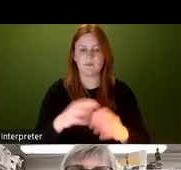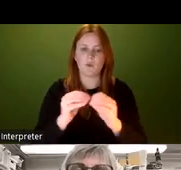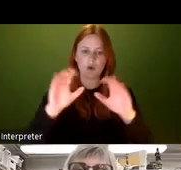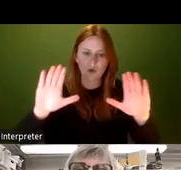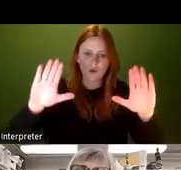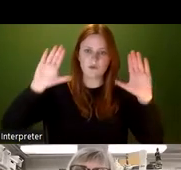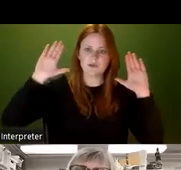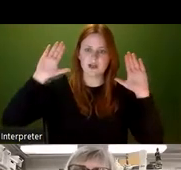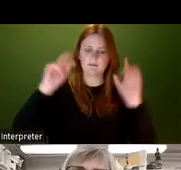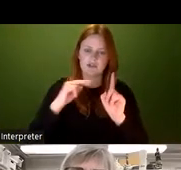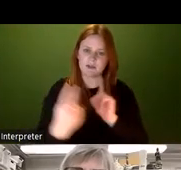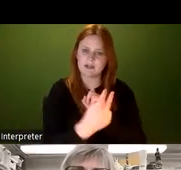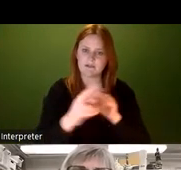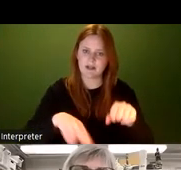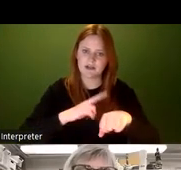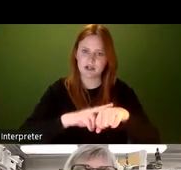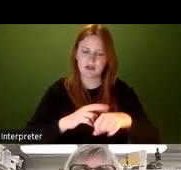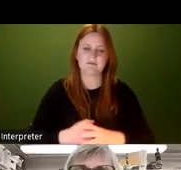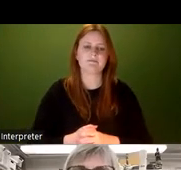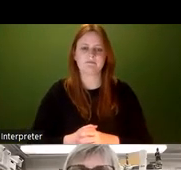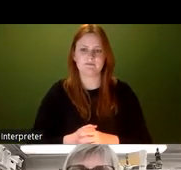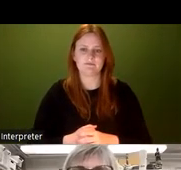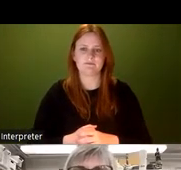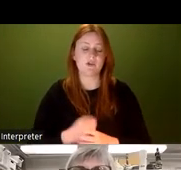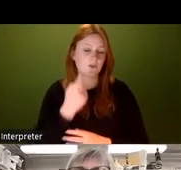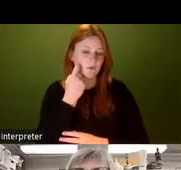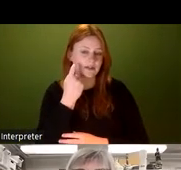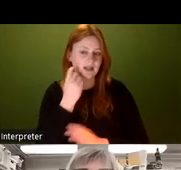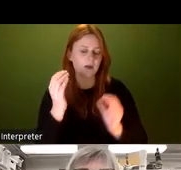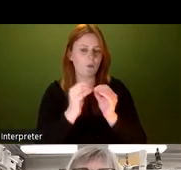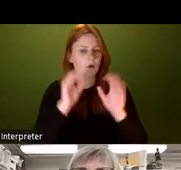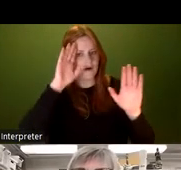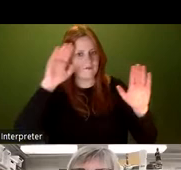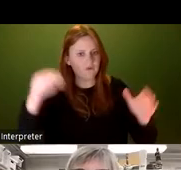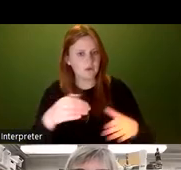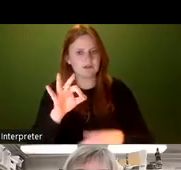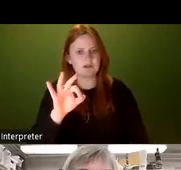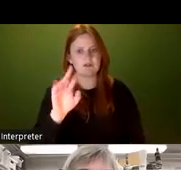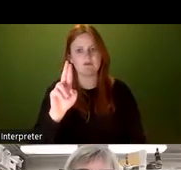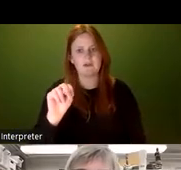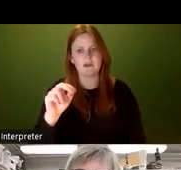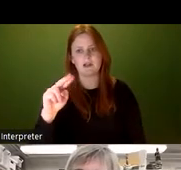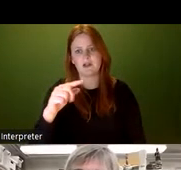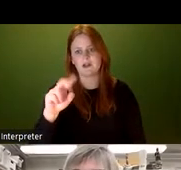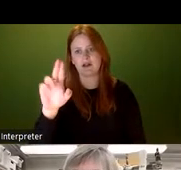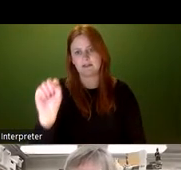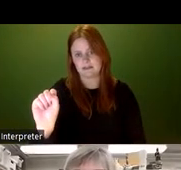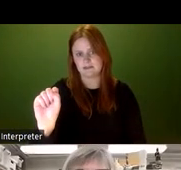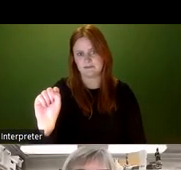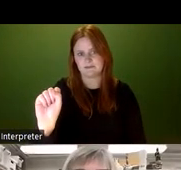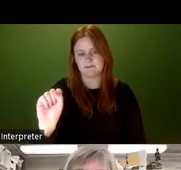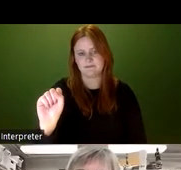nature, particularly lately fungus, although this was a photo sent to me by a good